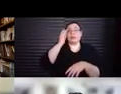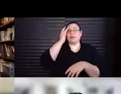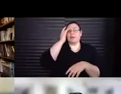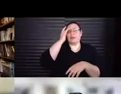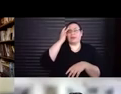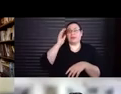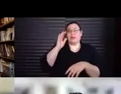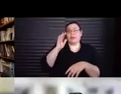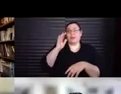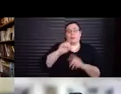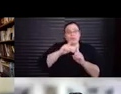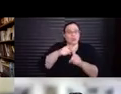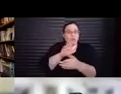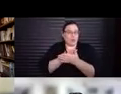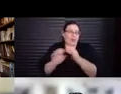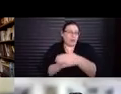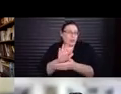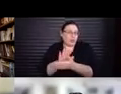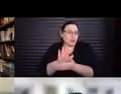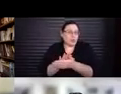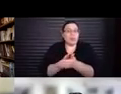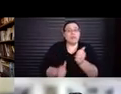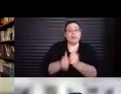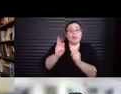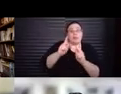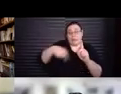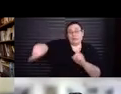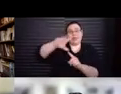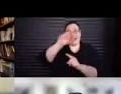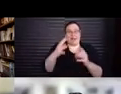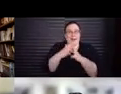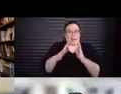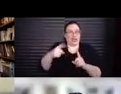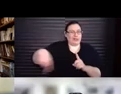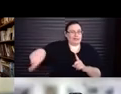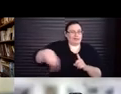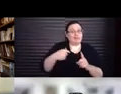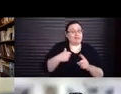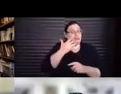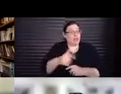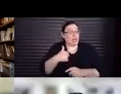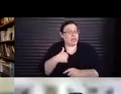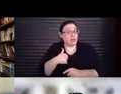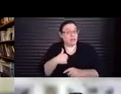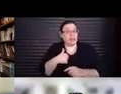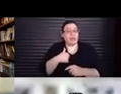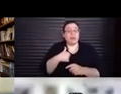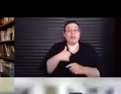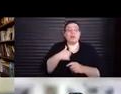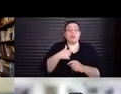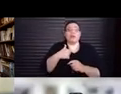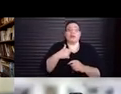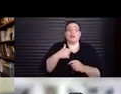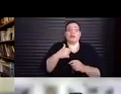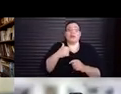a school, at least elementary school, where the majority of the population was African American. So I was very fortunate to receive a